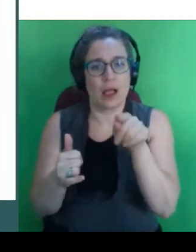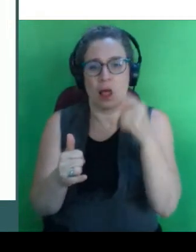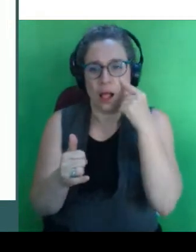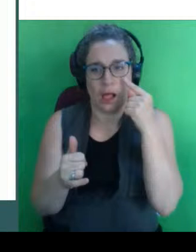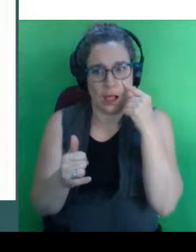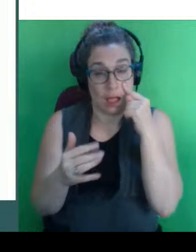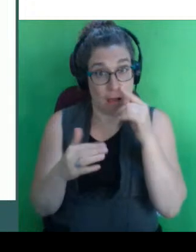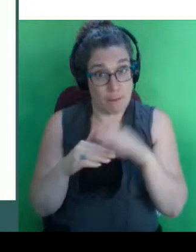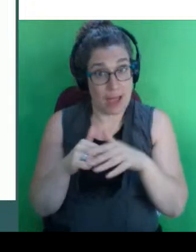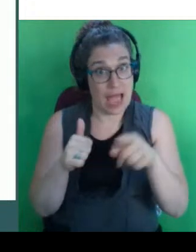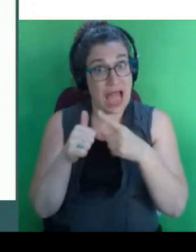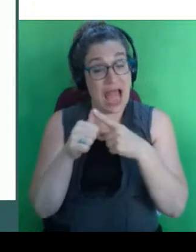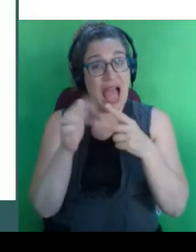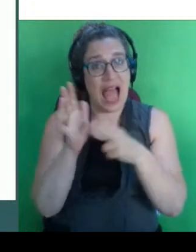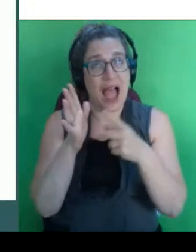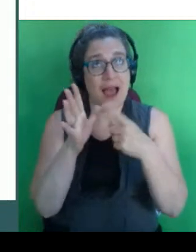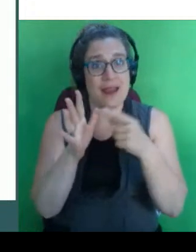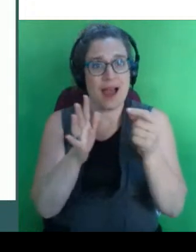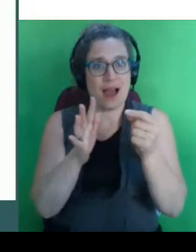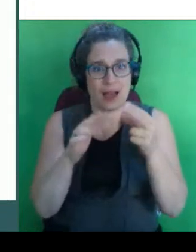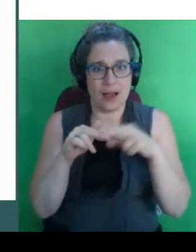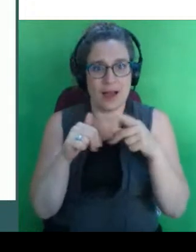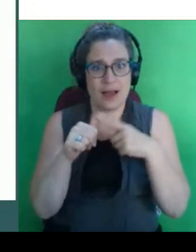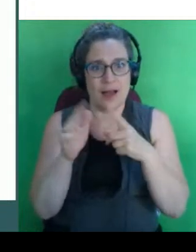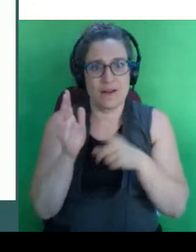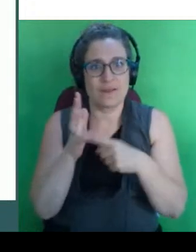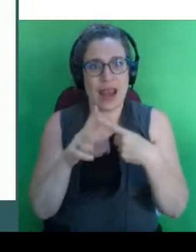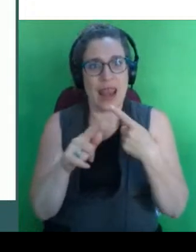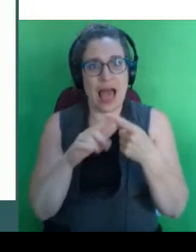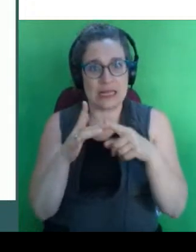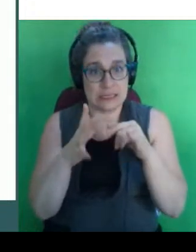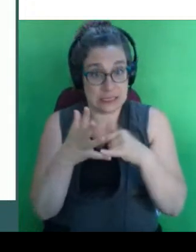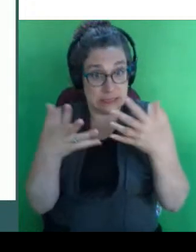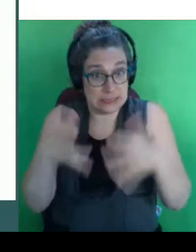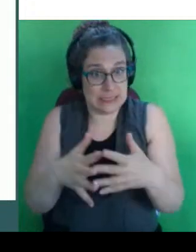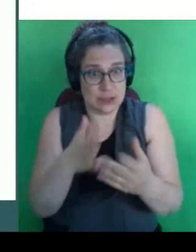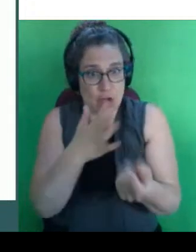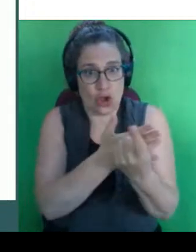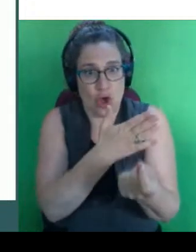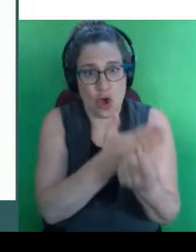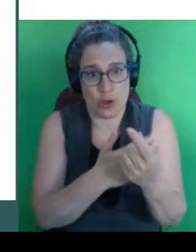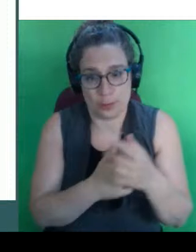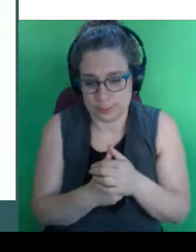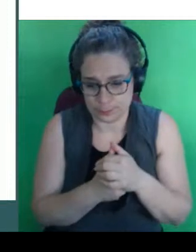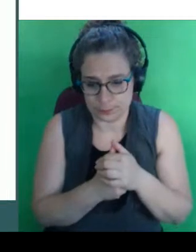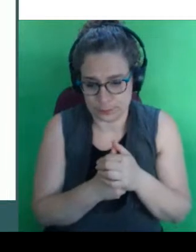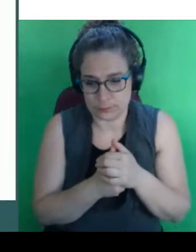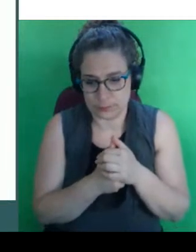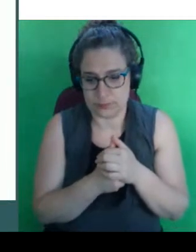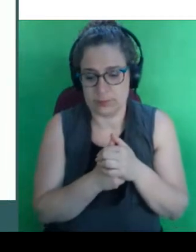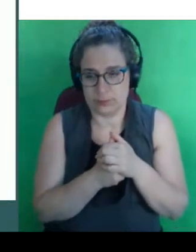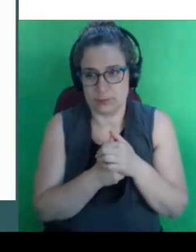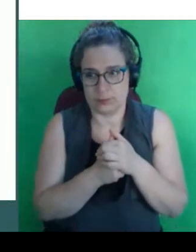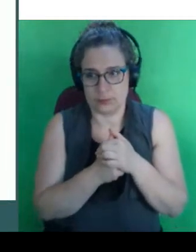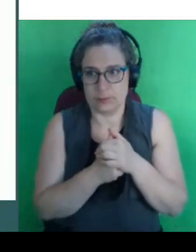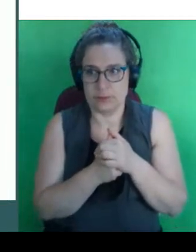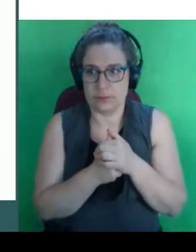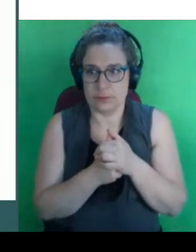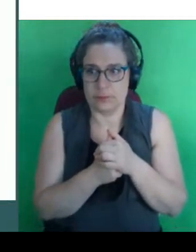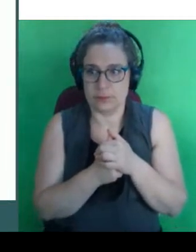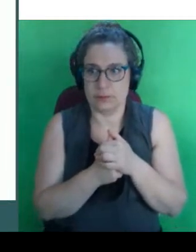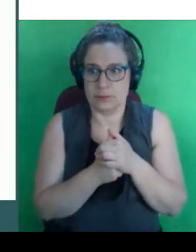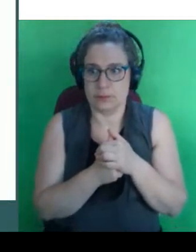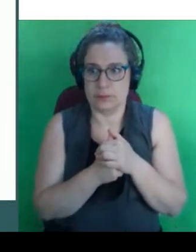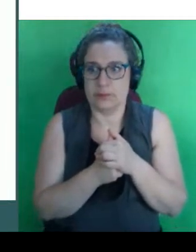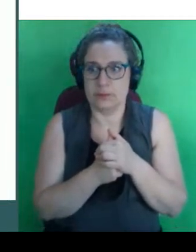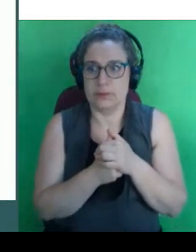anaphylaxis occurred. So ideally, these are performed as close to the onset of symptoms as